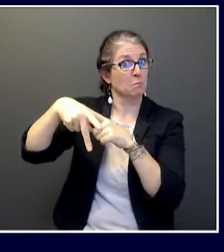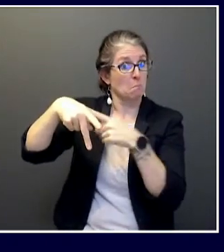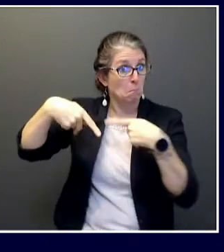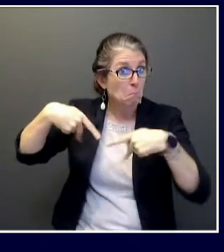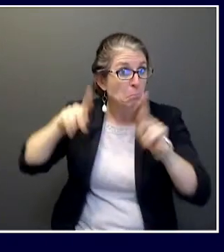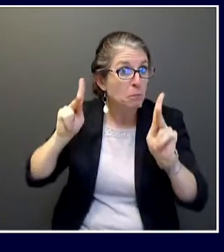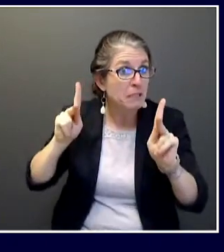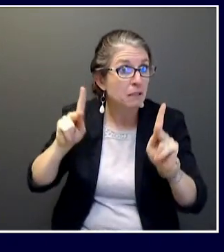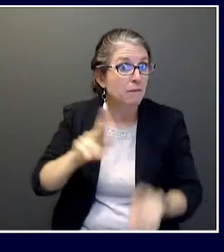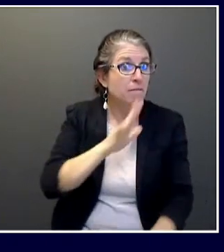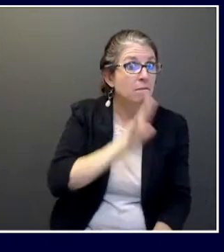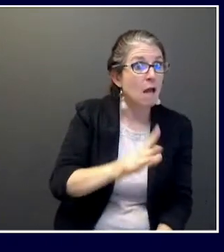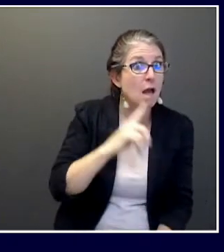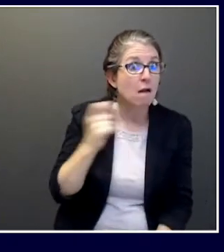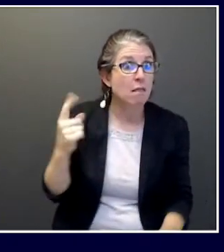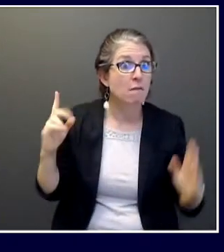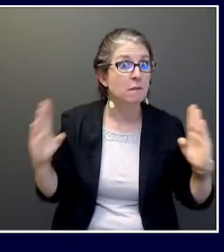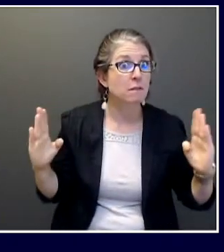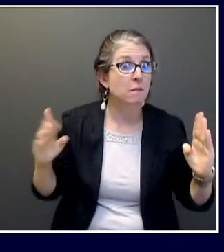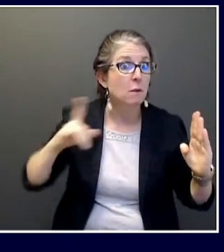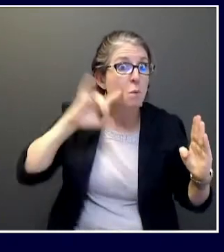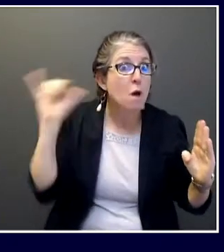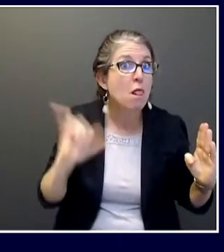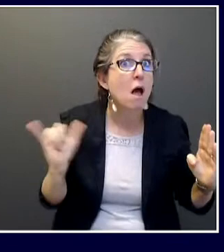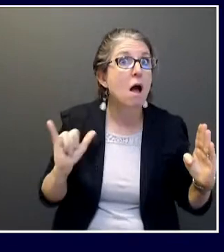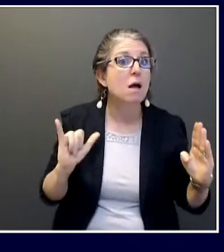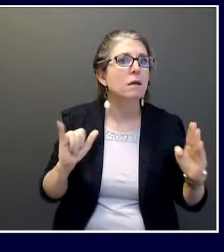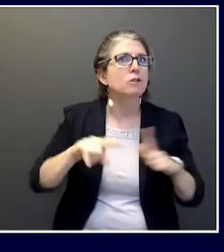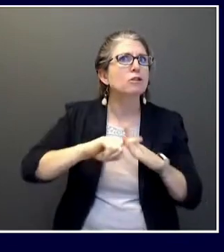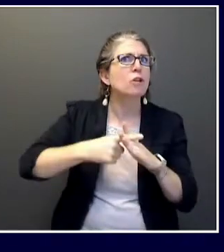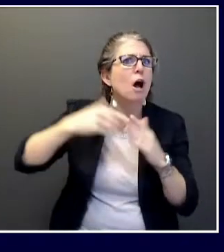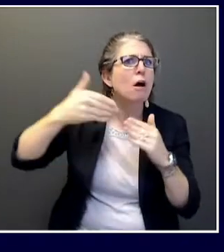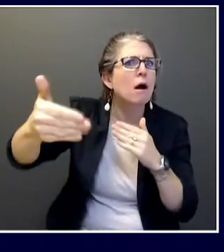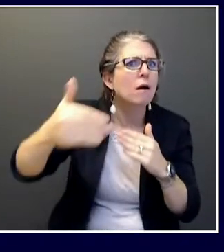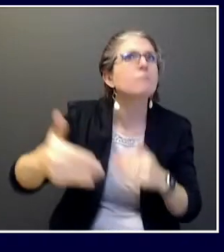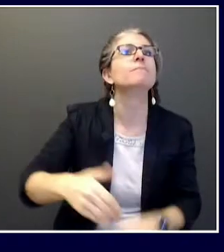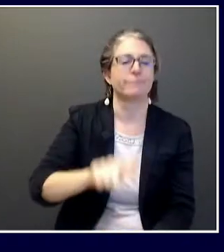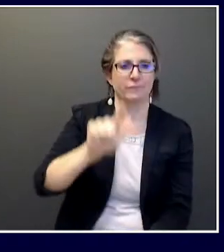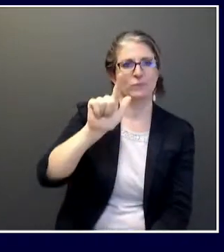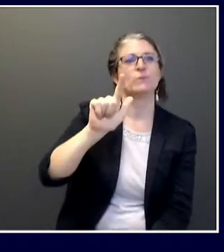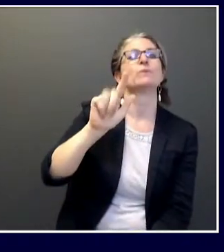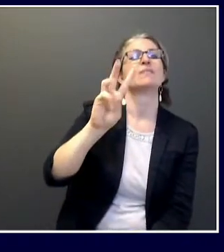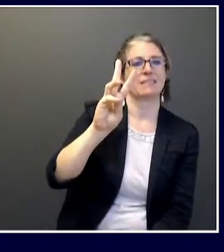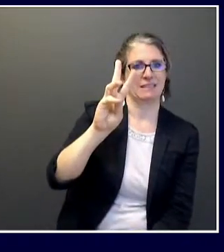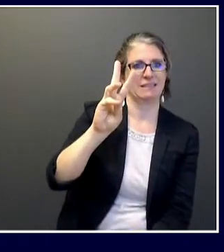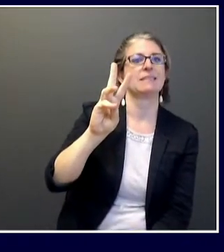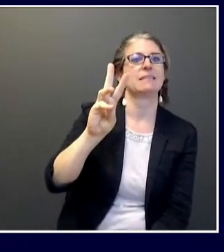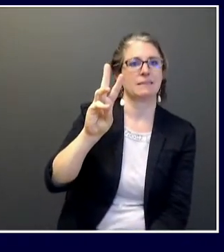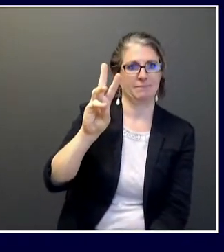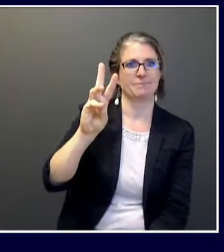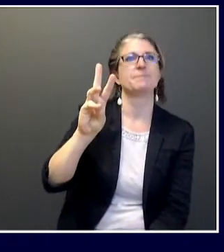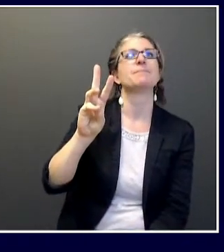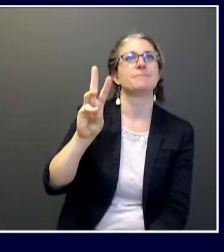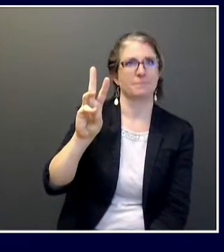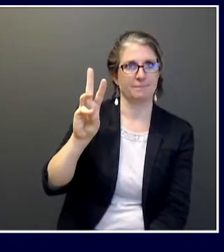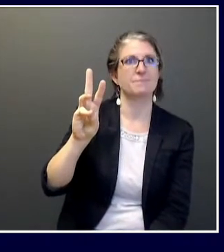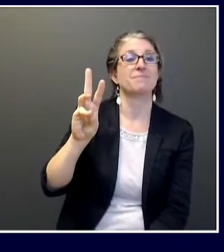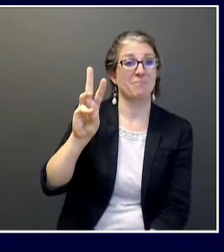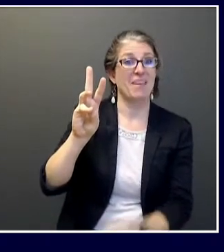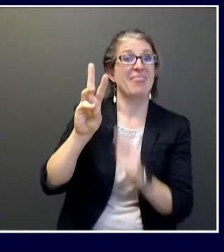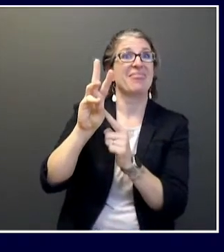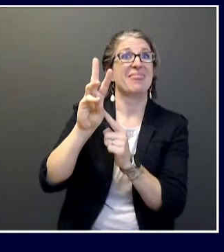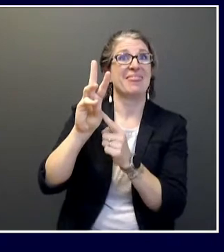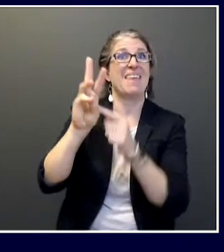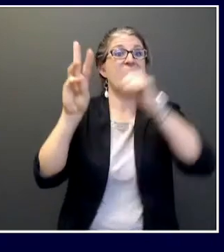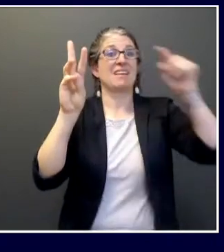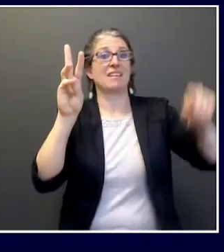October 26th. The week after that, on November 2nd and November 3rd, the same group of advisors